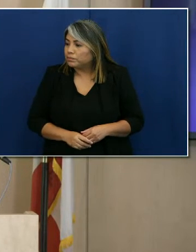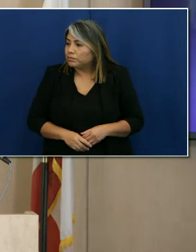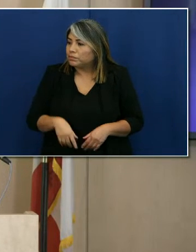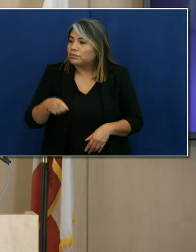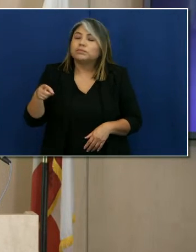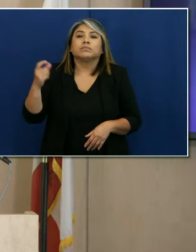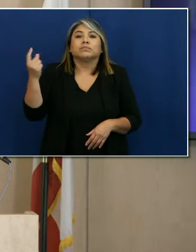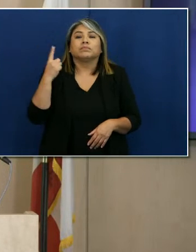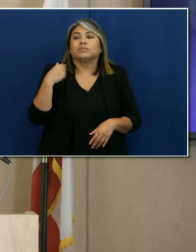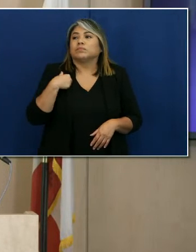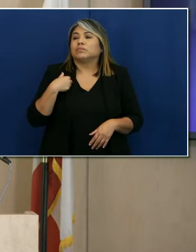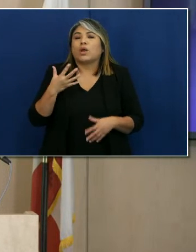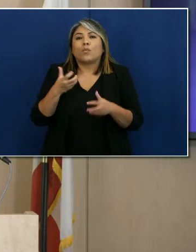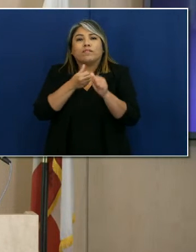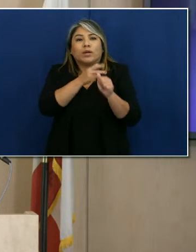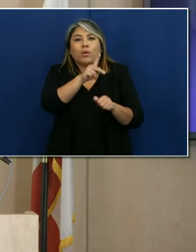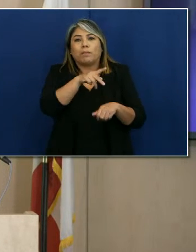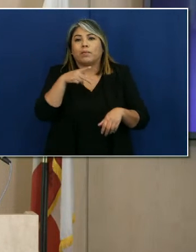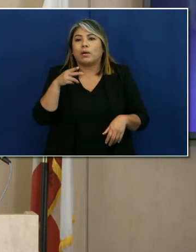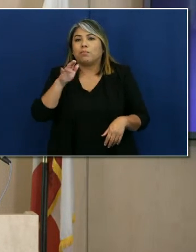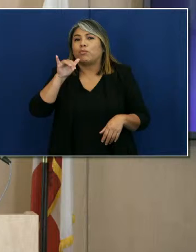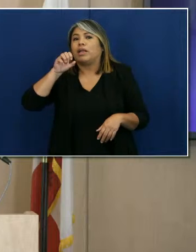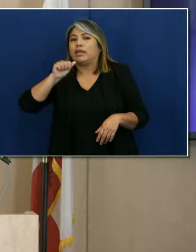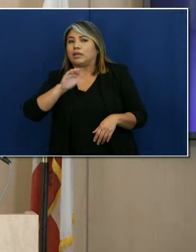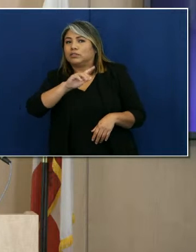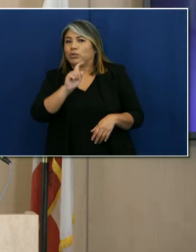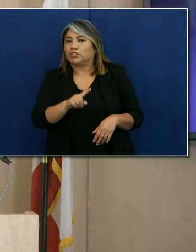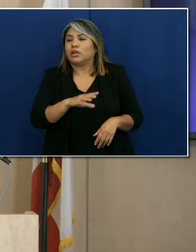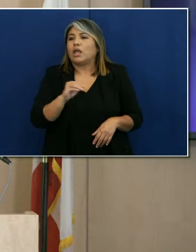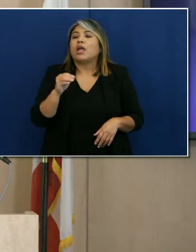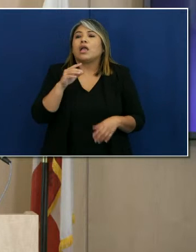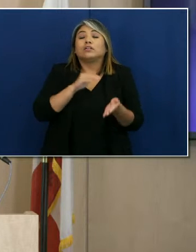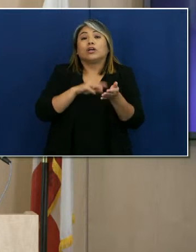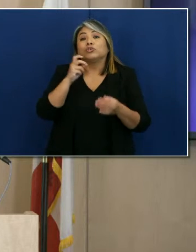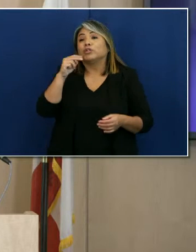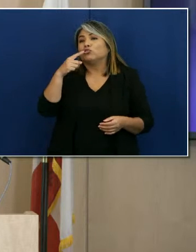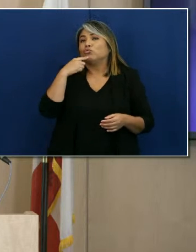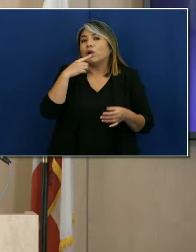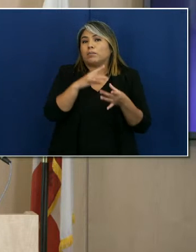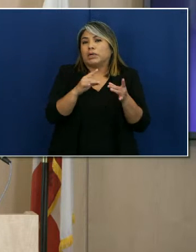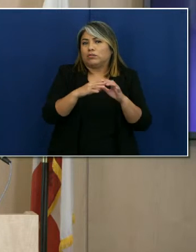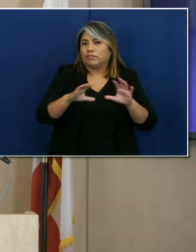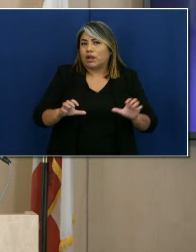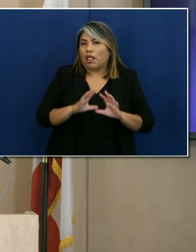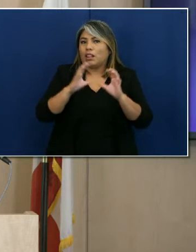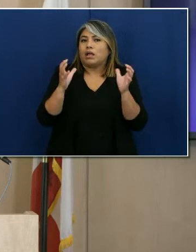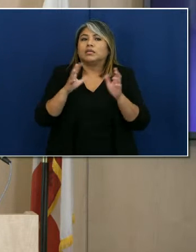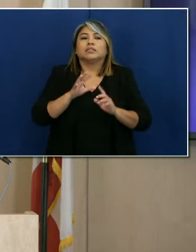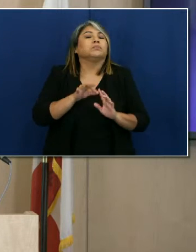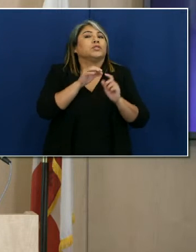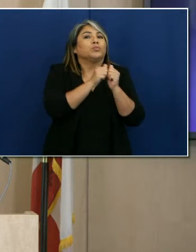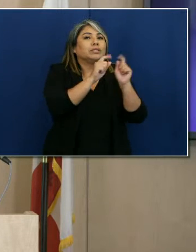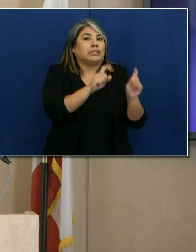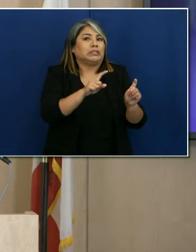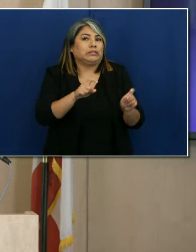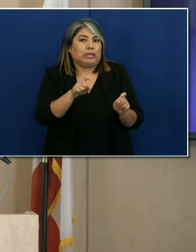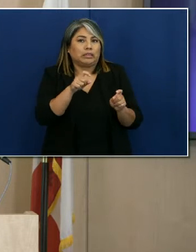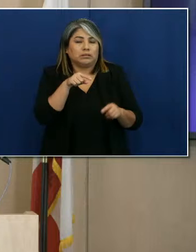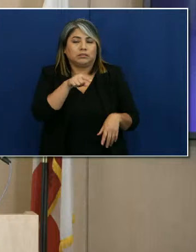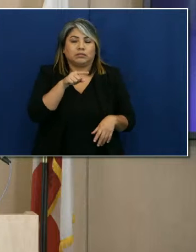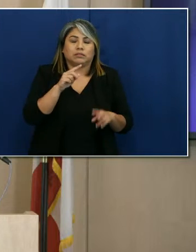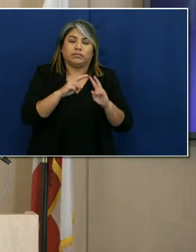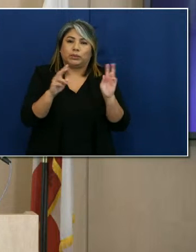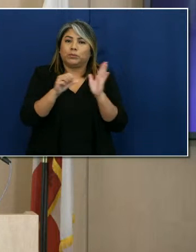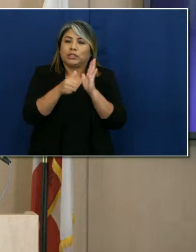I'm picking up on Priya's question and Dr. Wooten, your comment that you've done a lot, especially in the testing area. That's been pretty